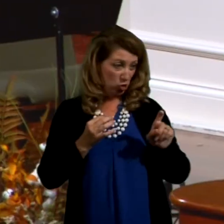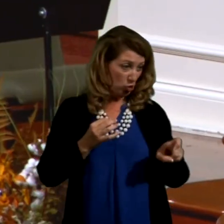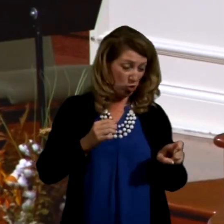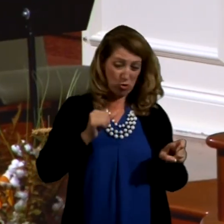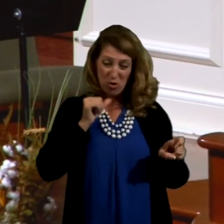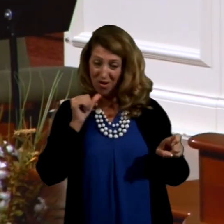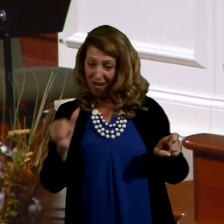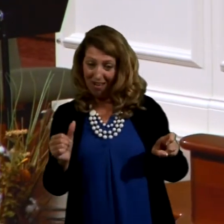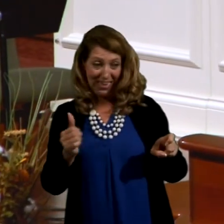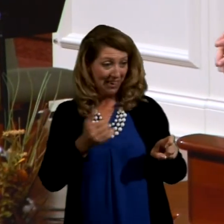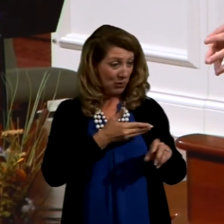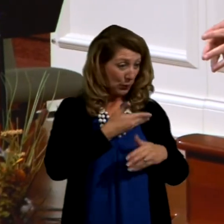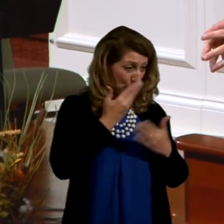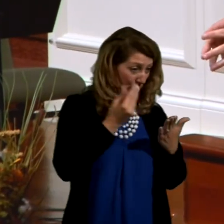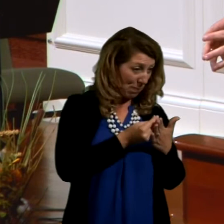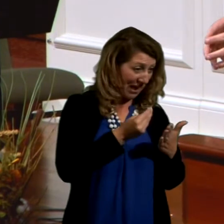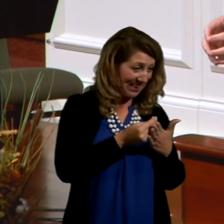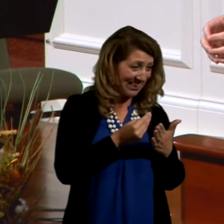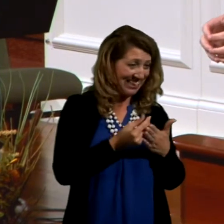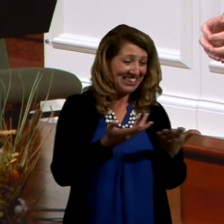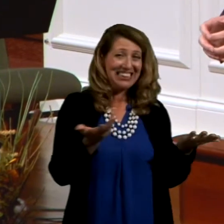there's no funny.